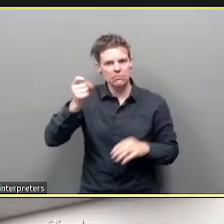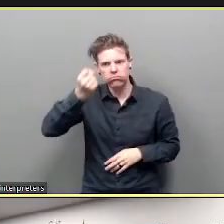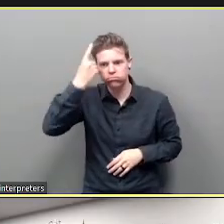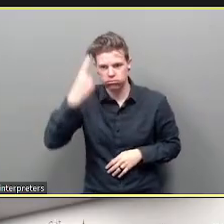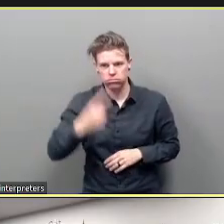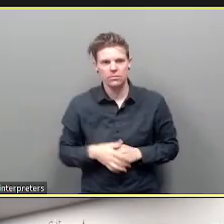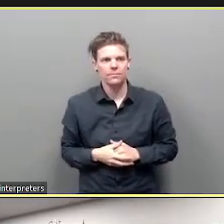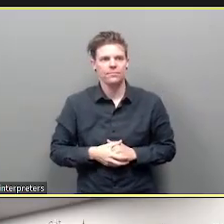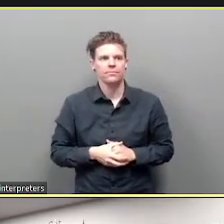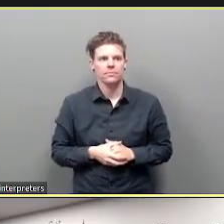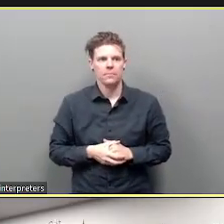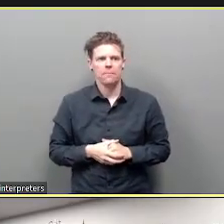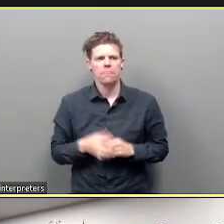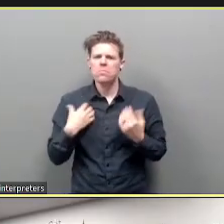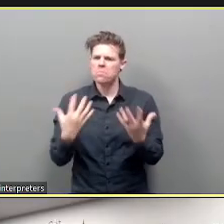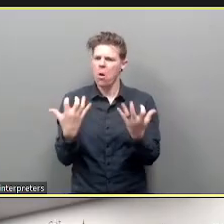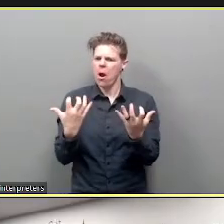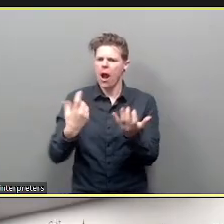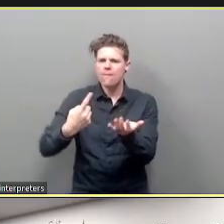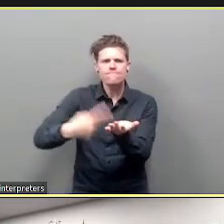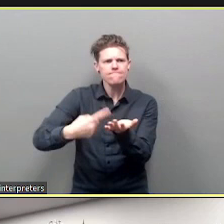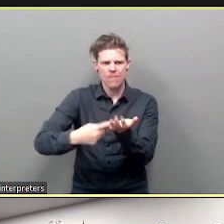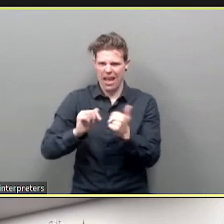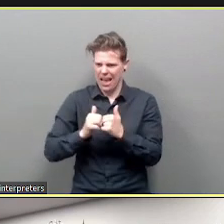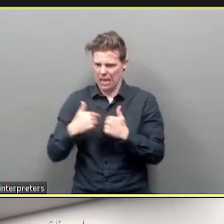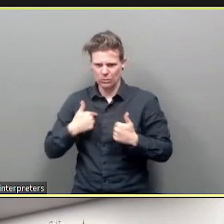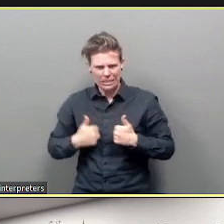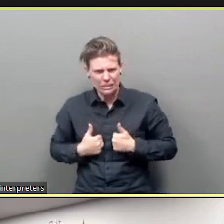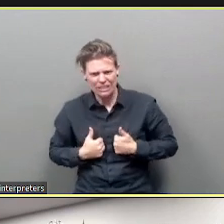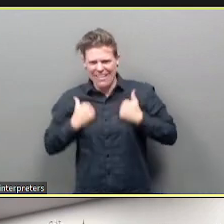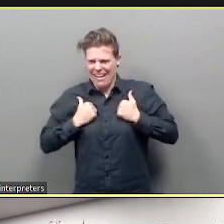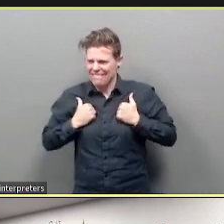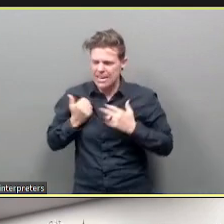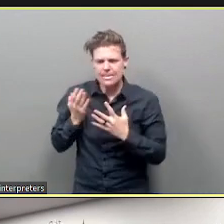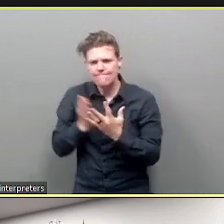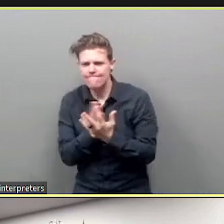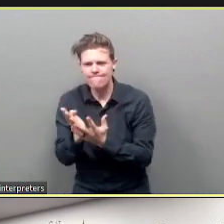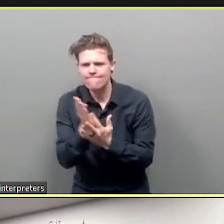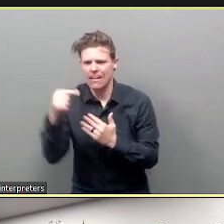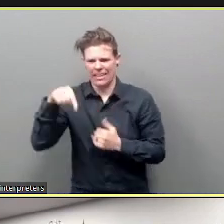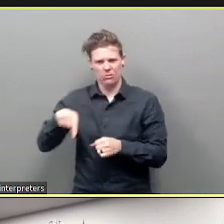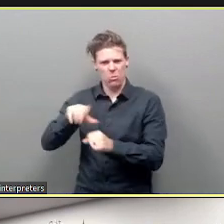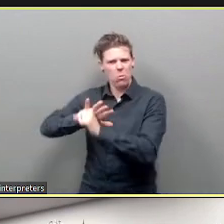just wanted to give an example. Our family got together this year.